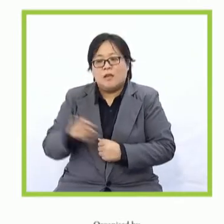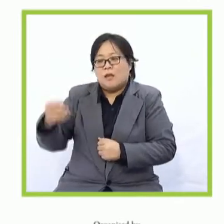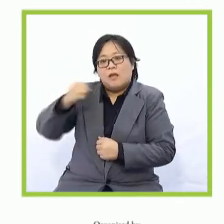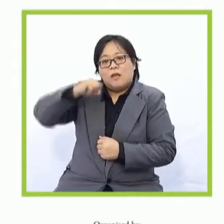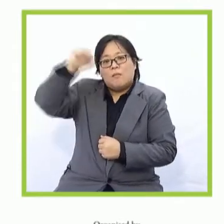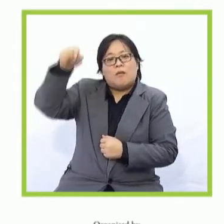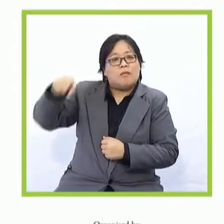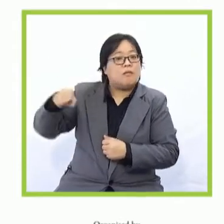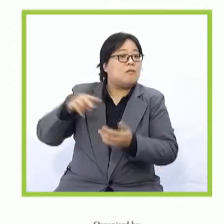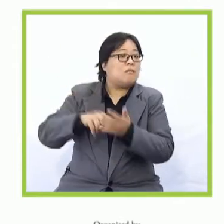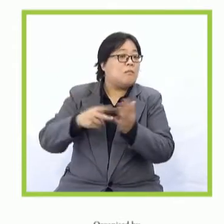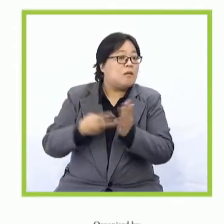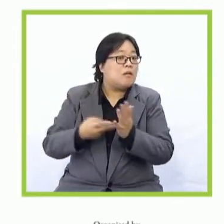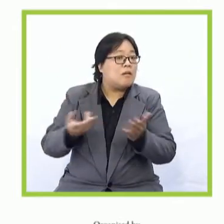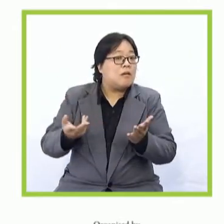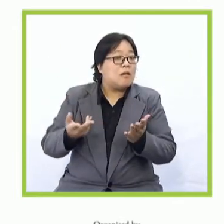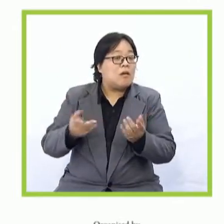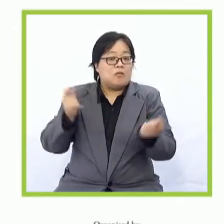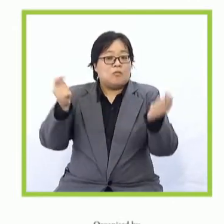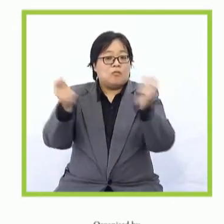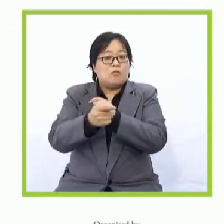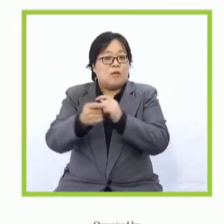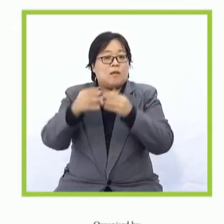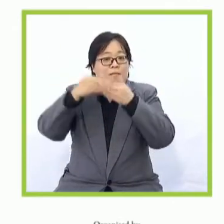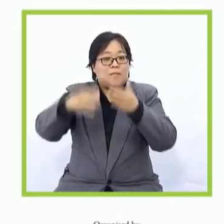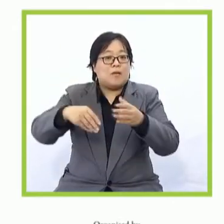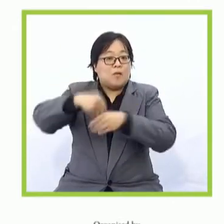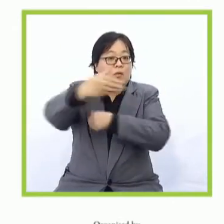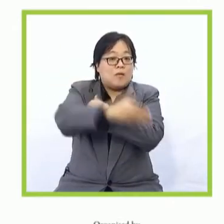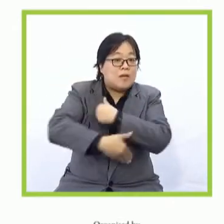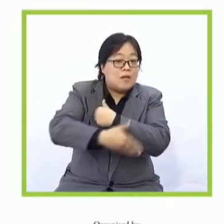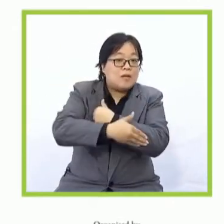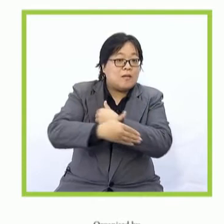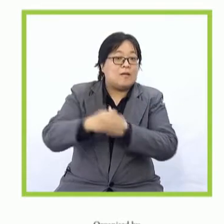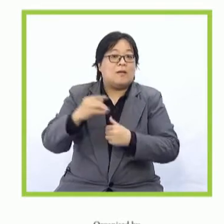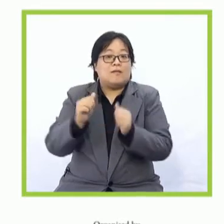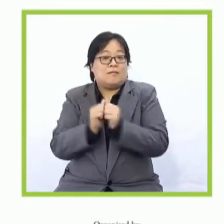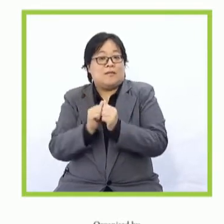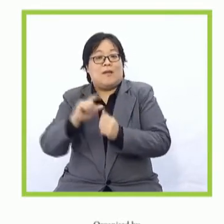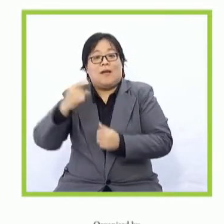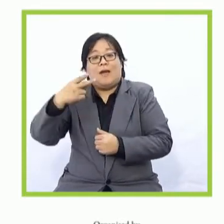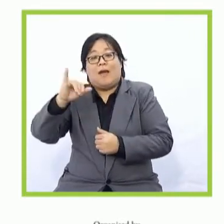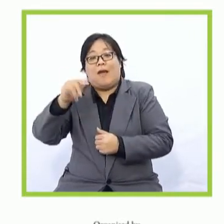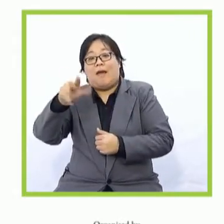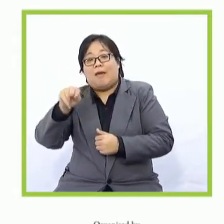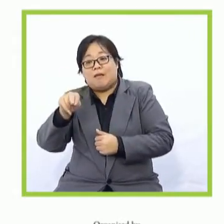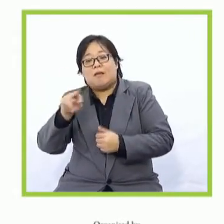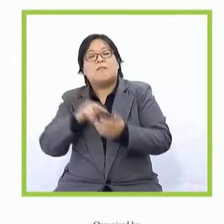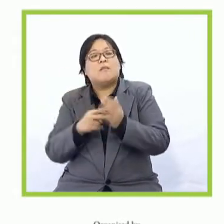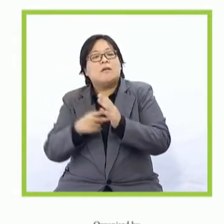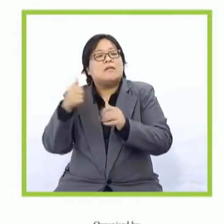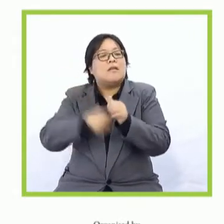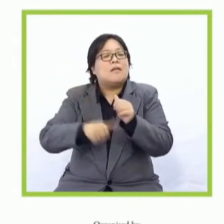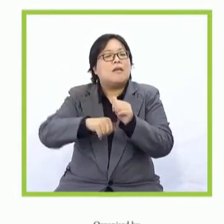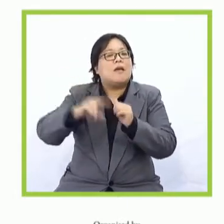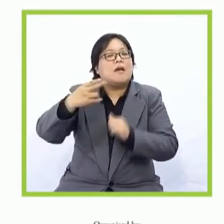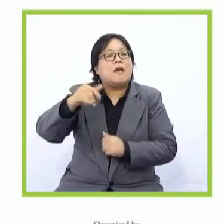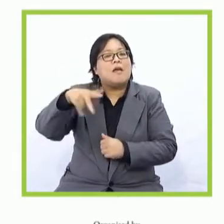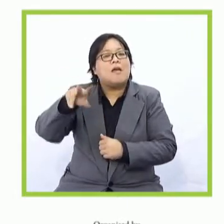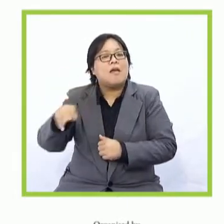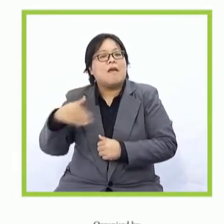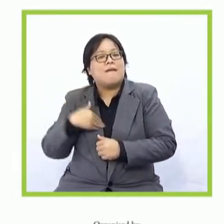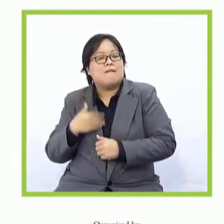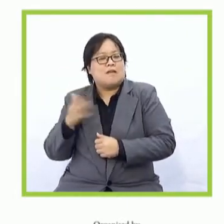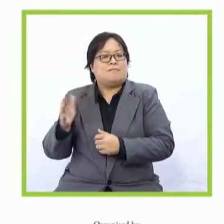just mean replacing foreign leaders with Ghanaian leaders. It meant that every Ghanaian would have a